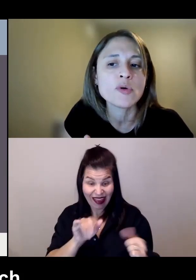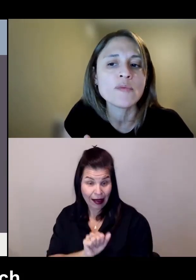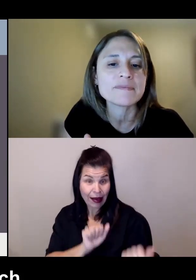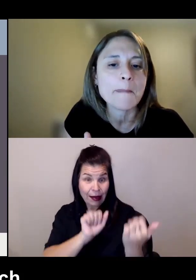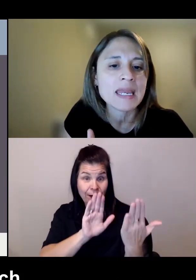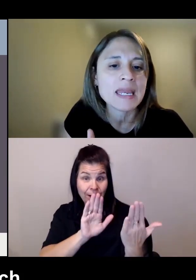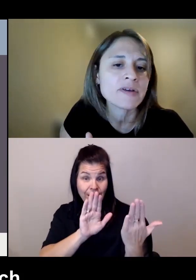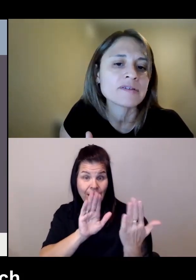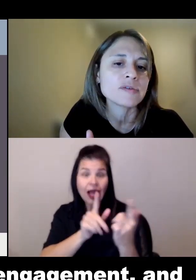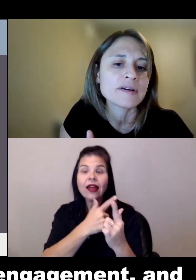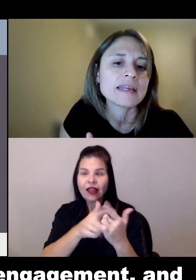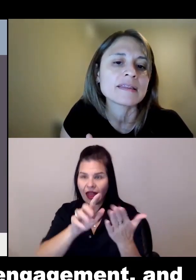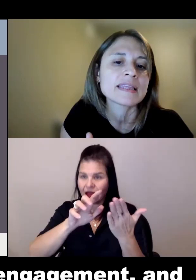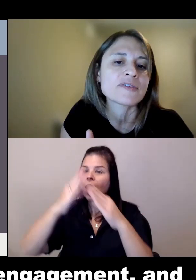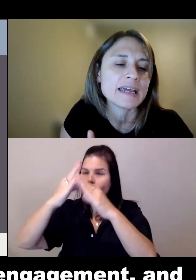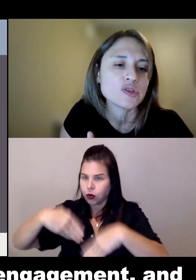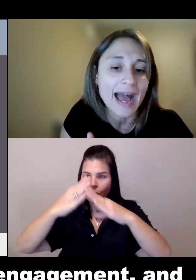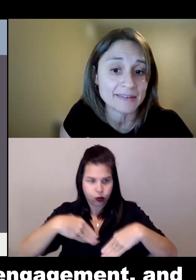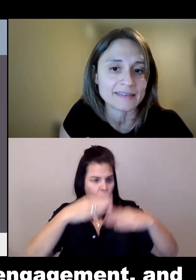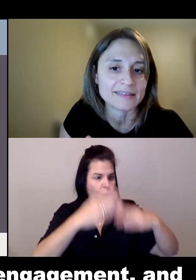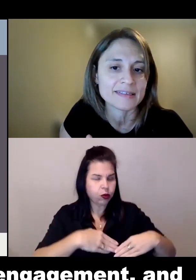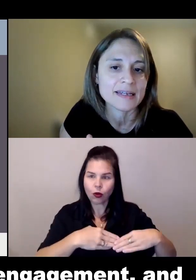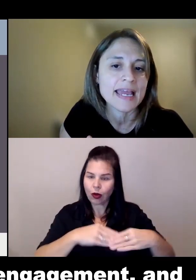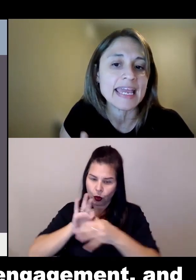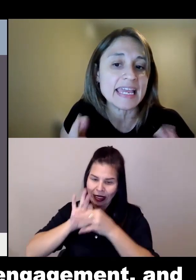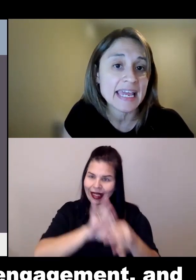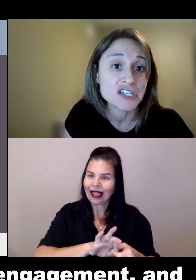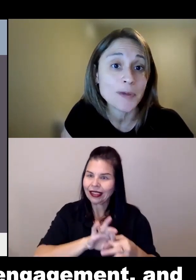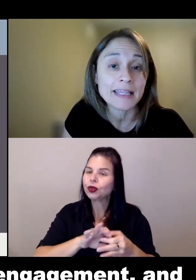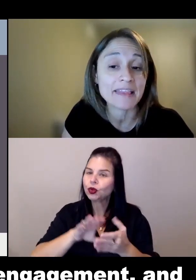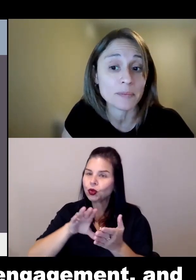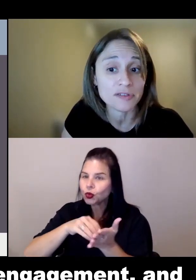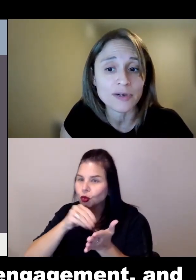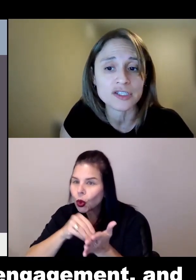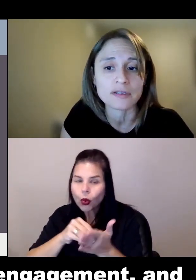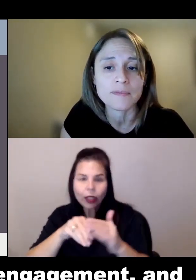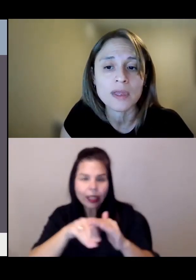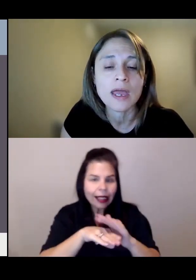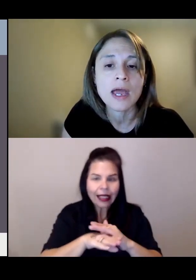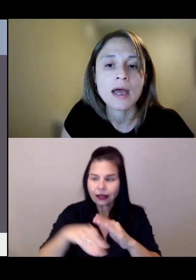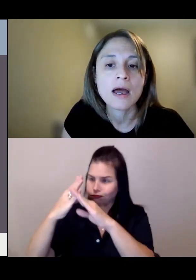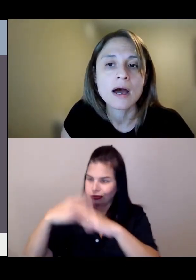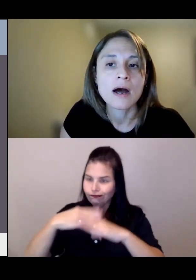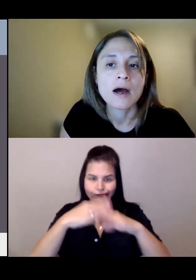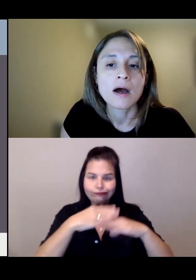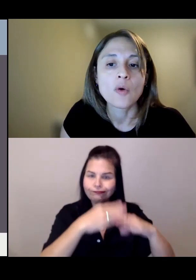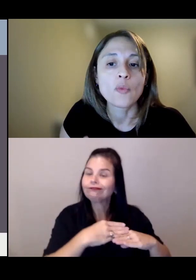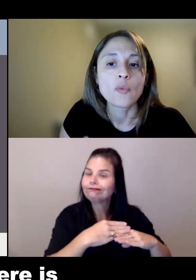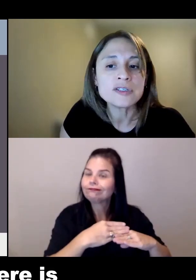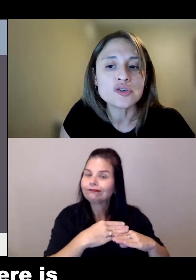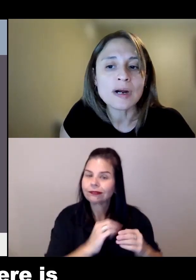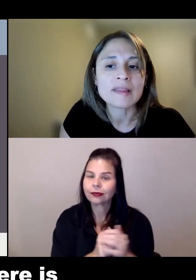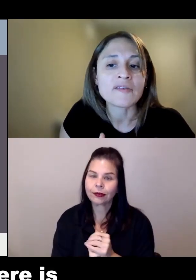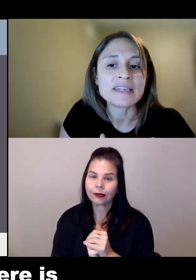we remove as many barriers to learning that relate to access, engagement, and demonstration.